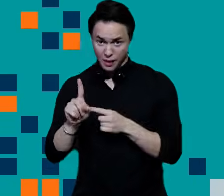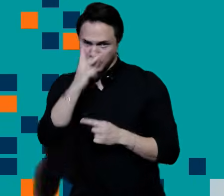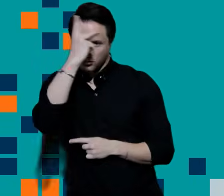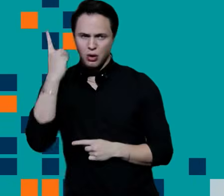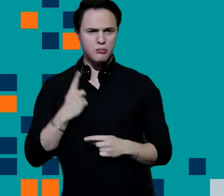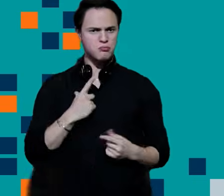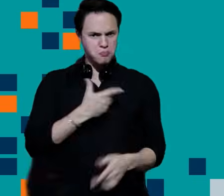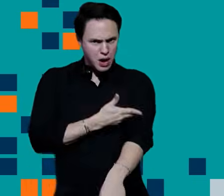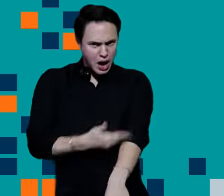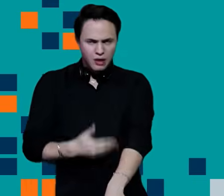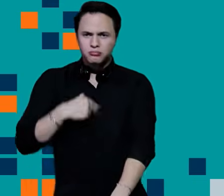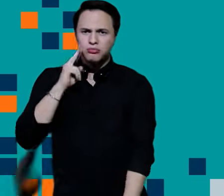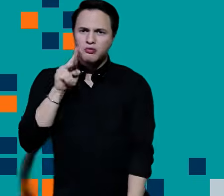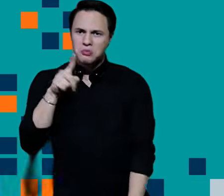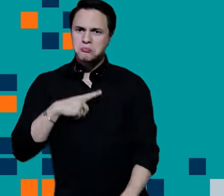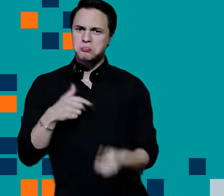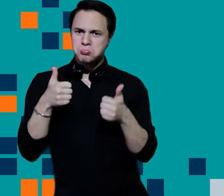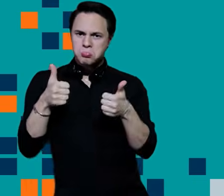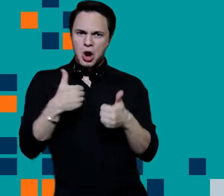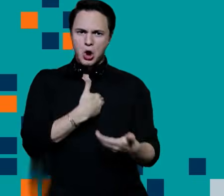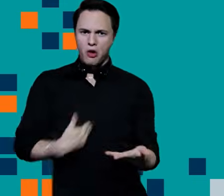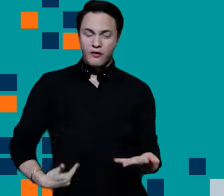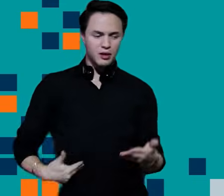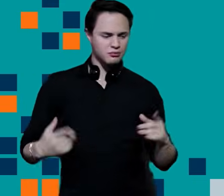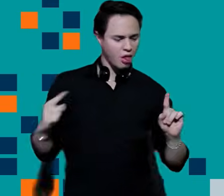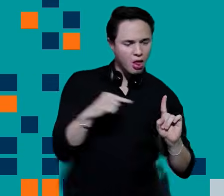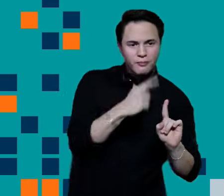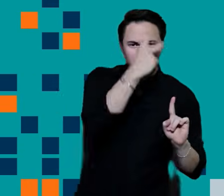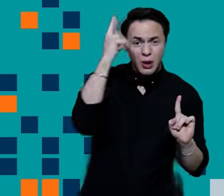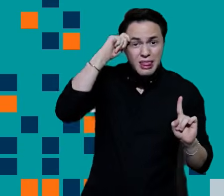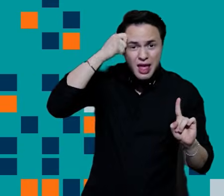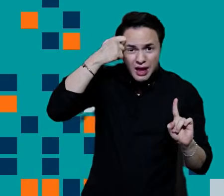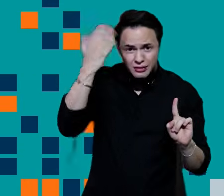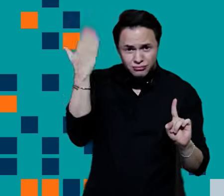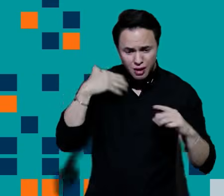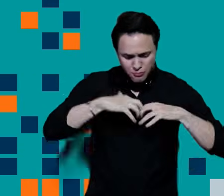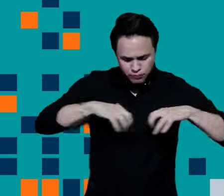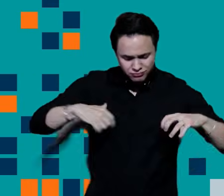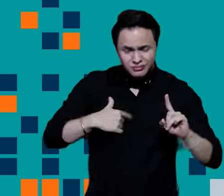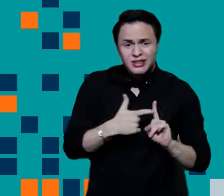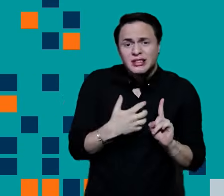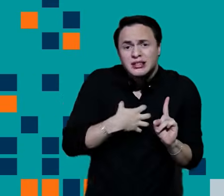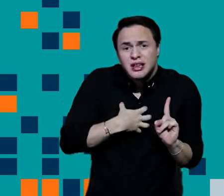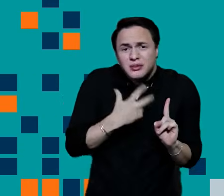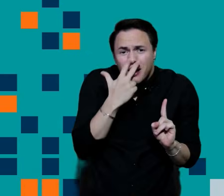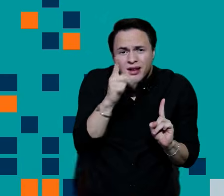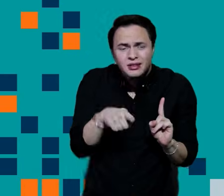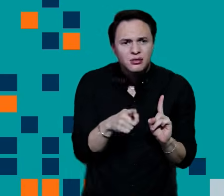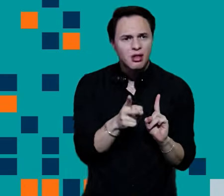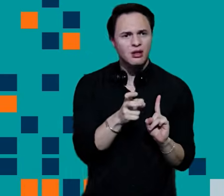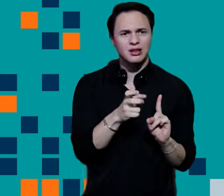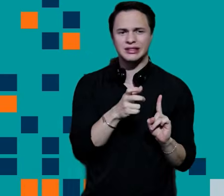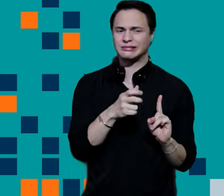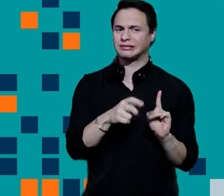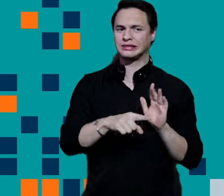is on the predictions and the outputs as a result of the environmental factors,